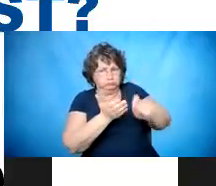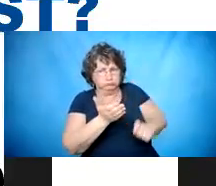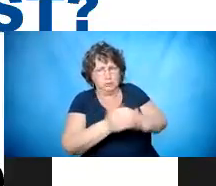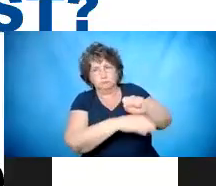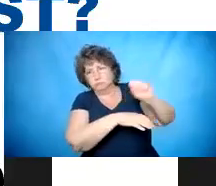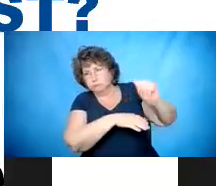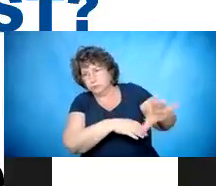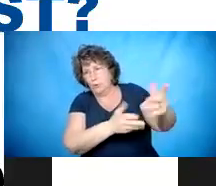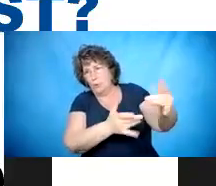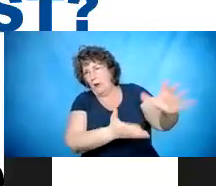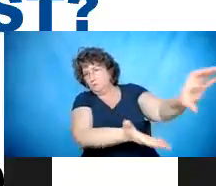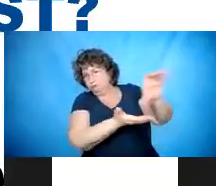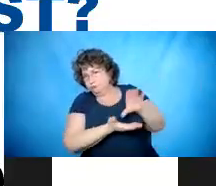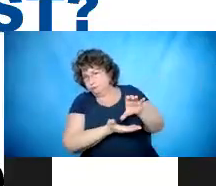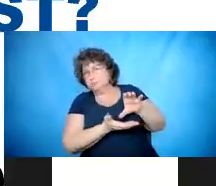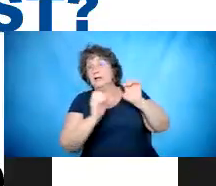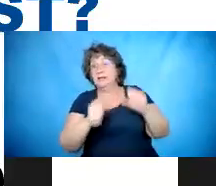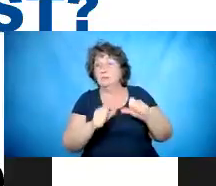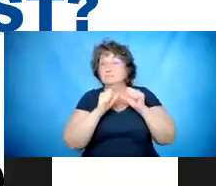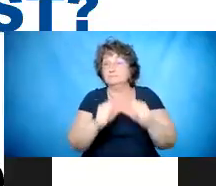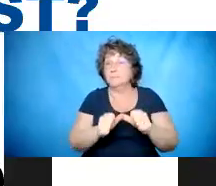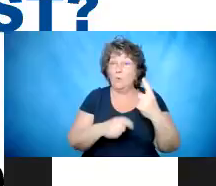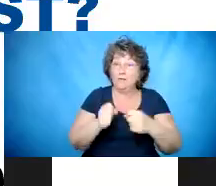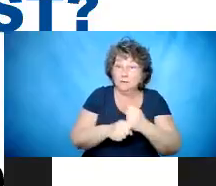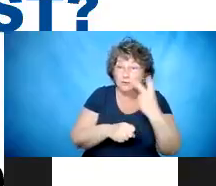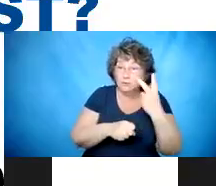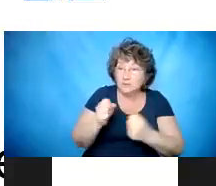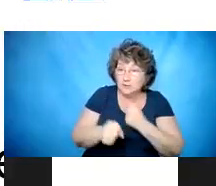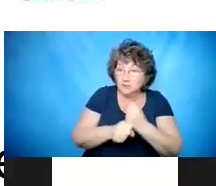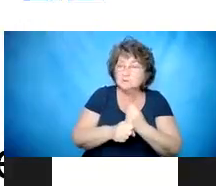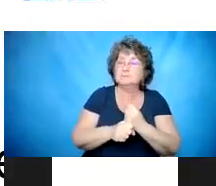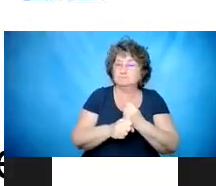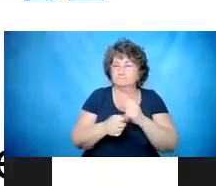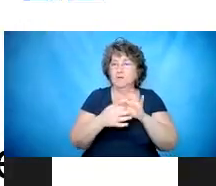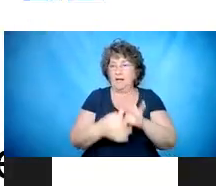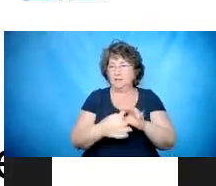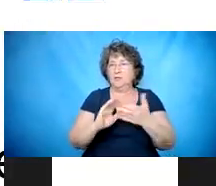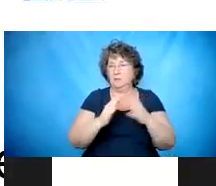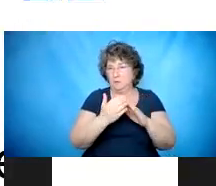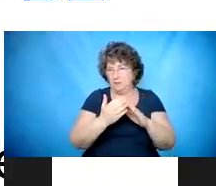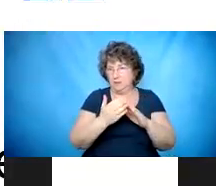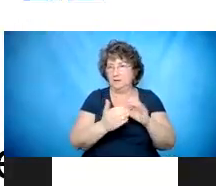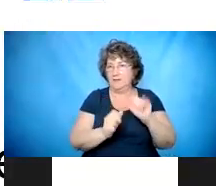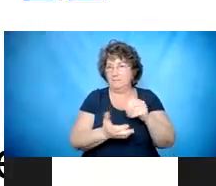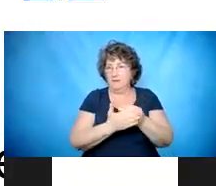2 years for a selected community. Next slide, please.